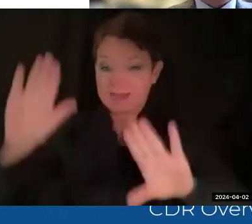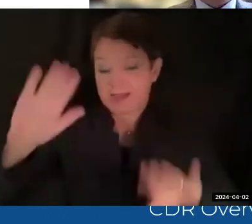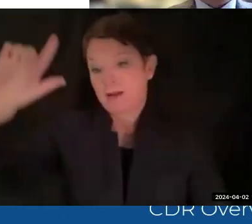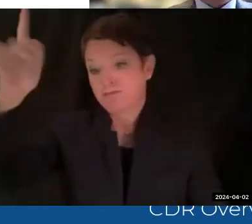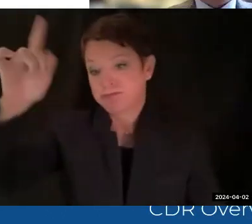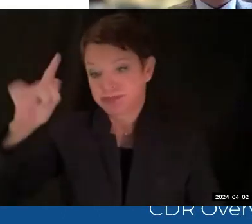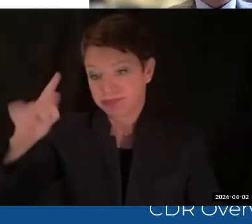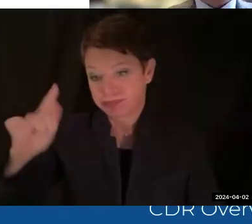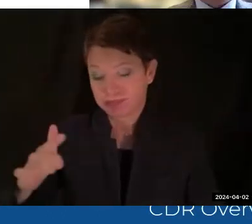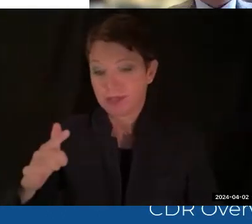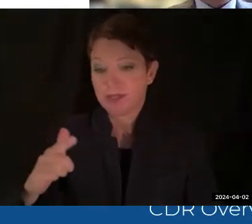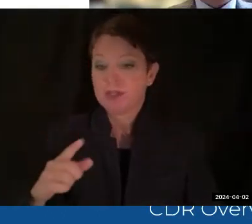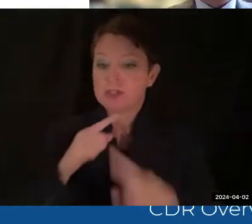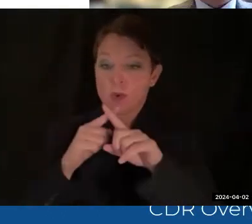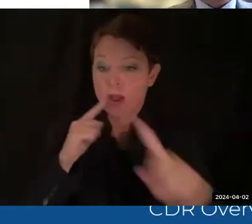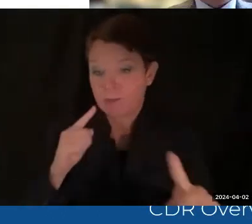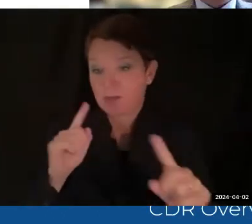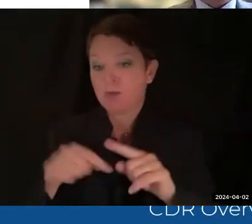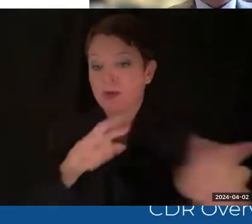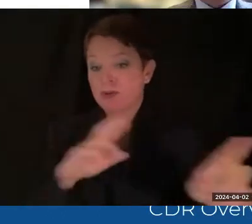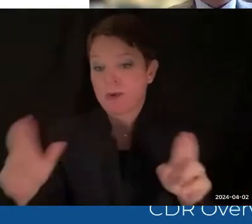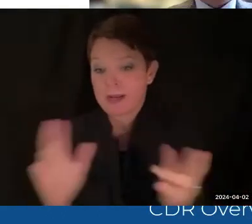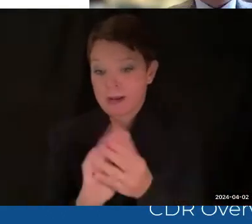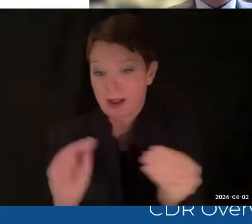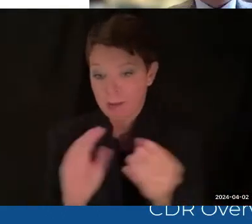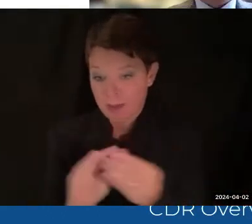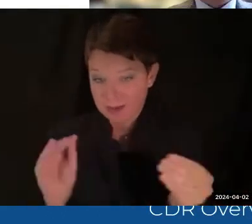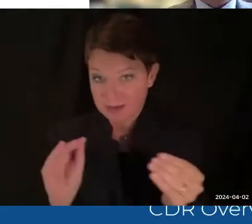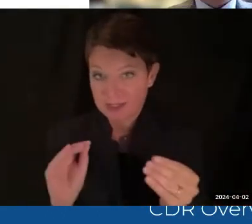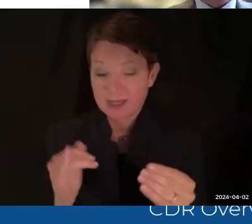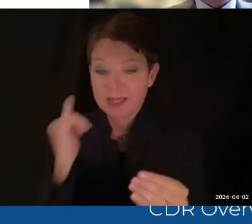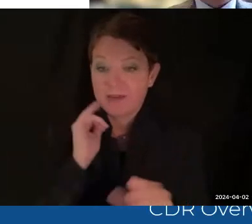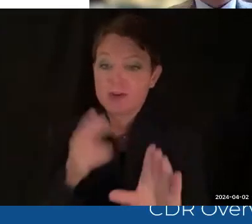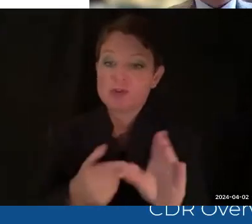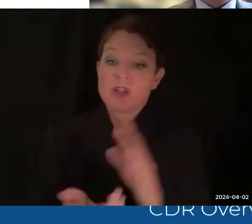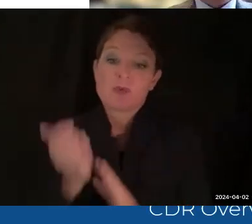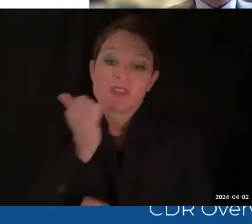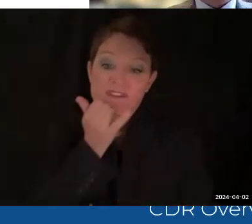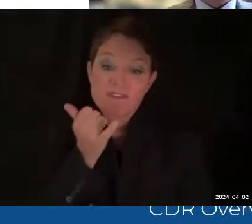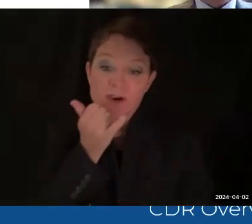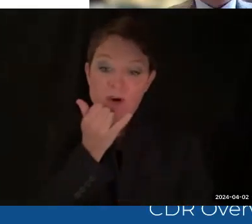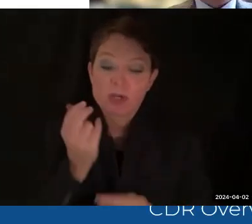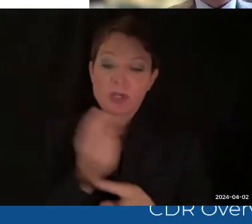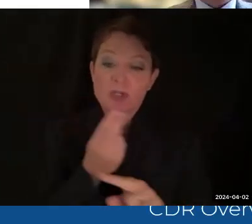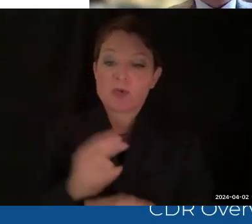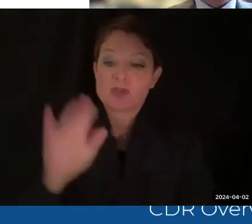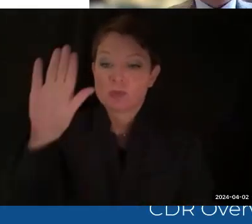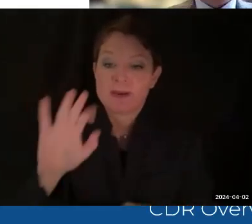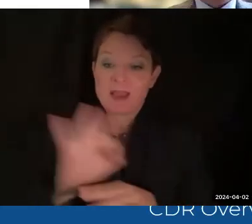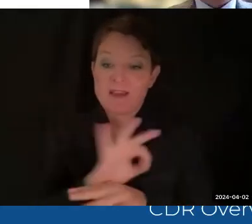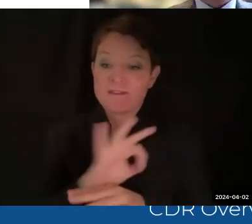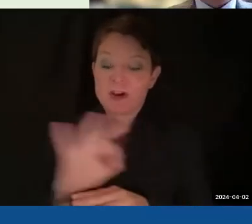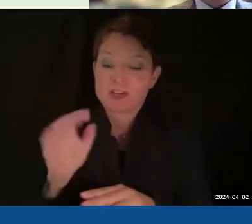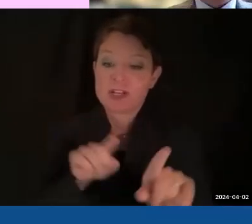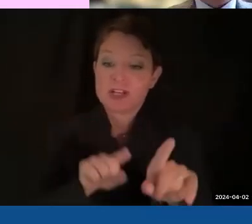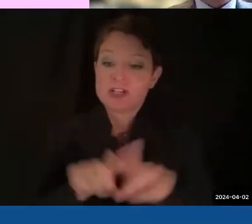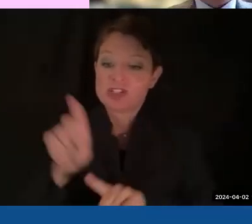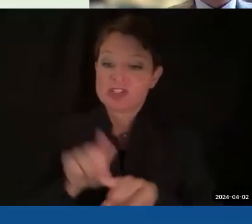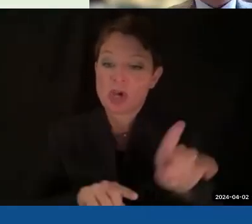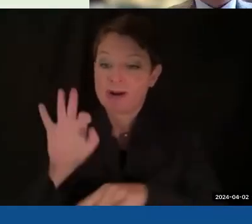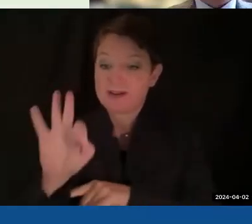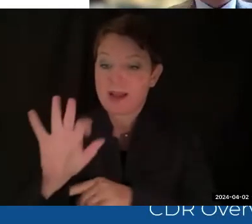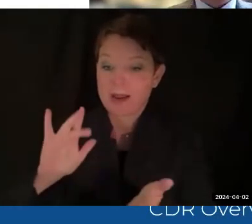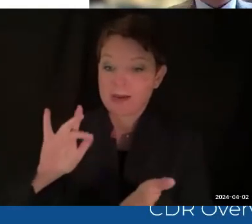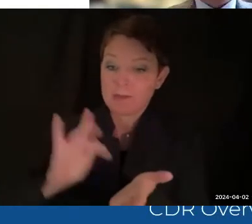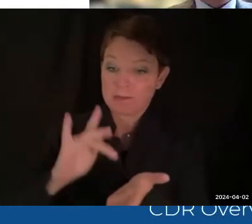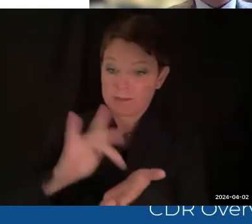to unmute when it is their turn to comment. And if you're joining by phone, you may use the raise hand feature by dialing *9 during the